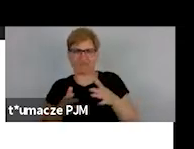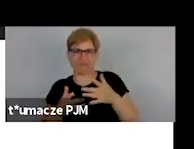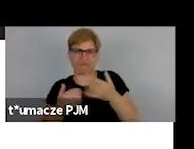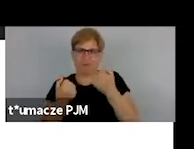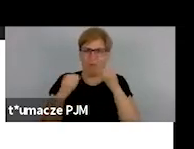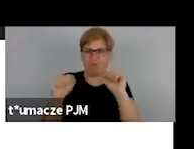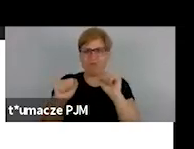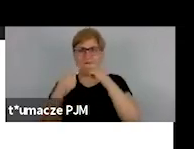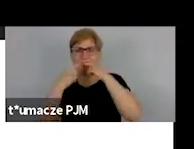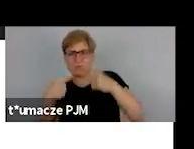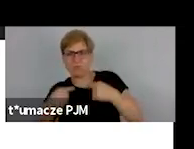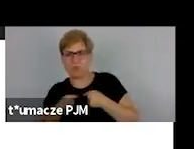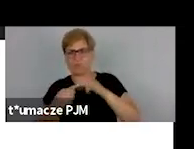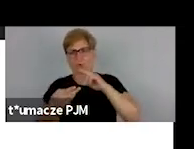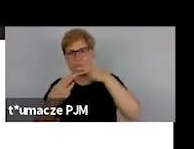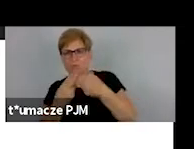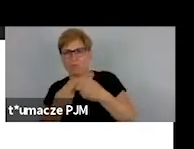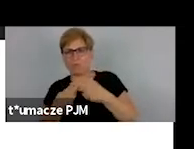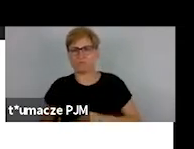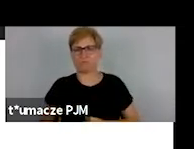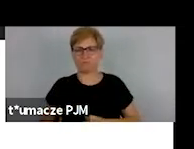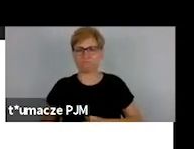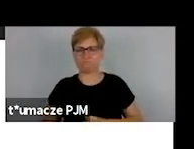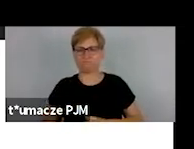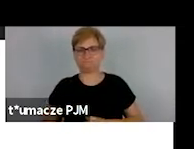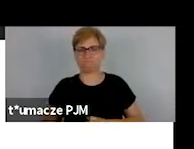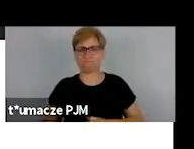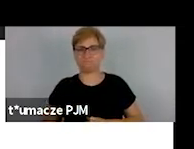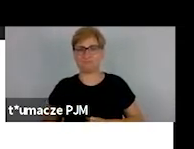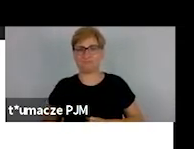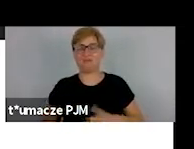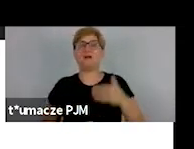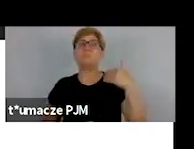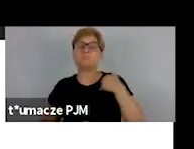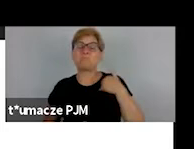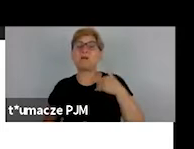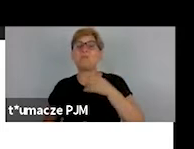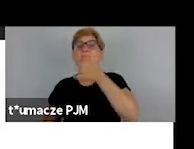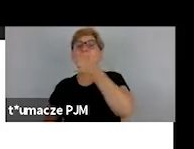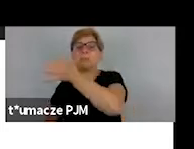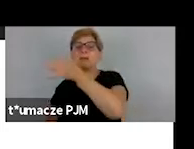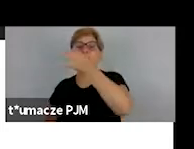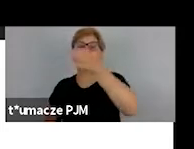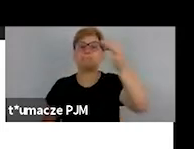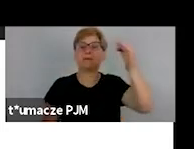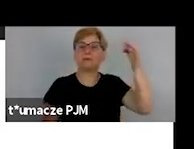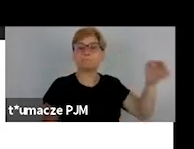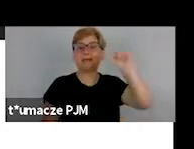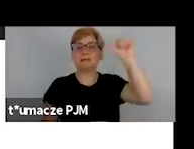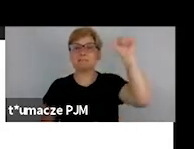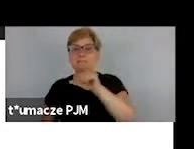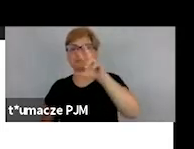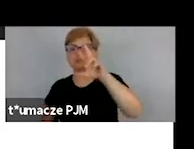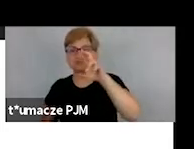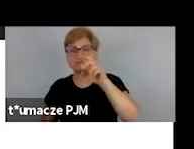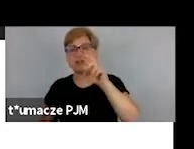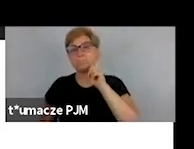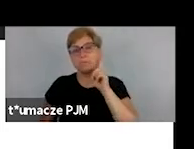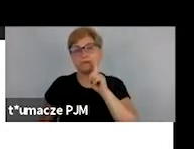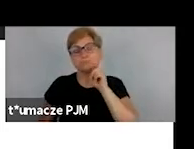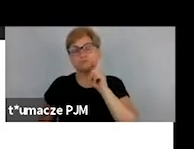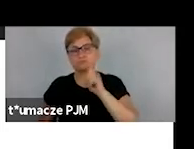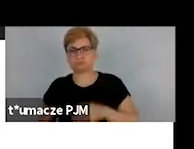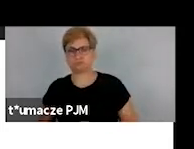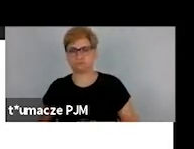these questions and we gave them a tablet so that they were answering themselves. So some of the shame involved in asking